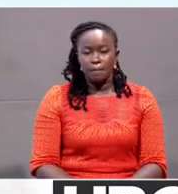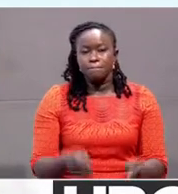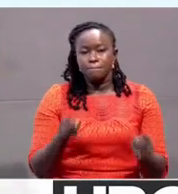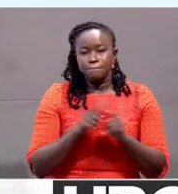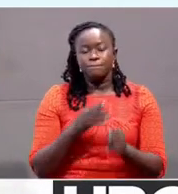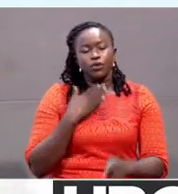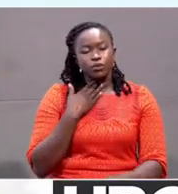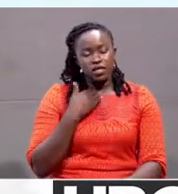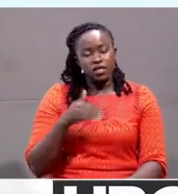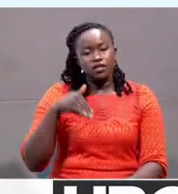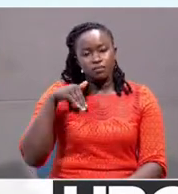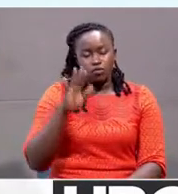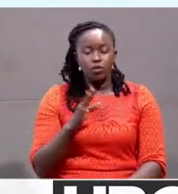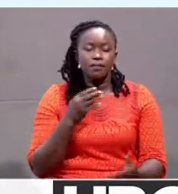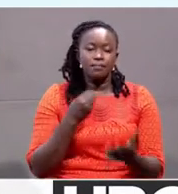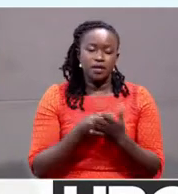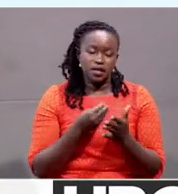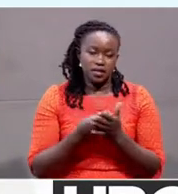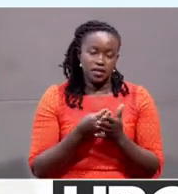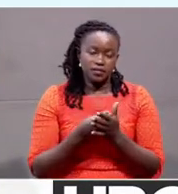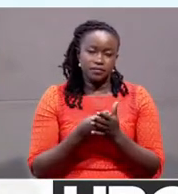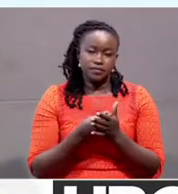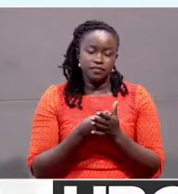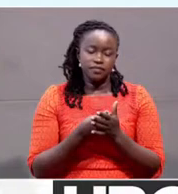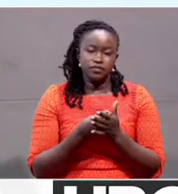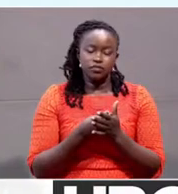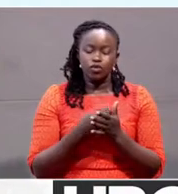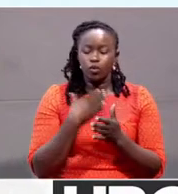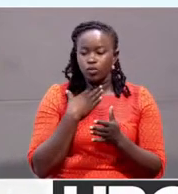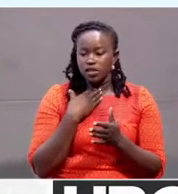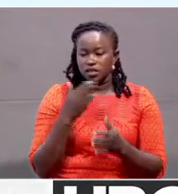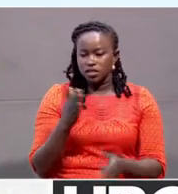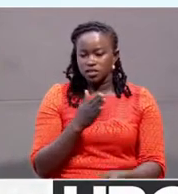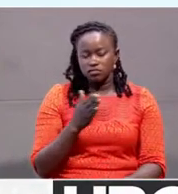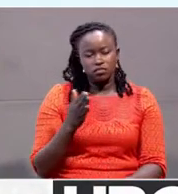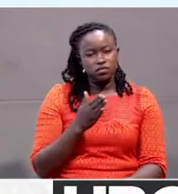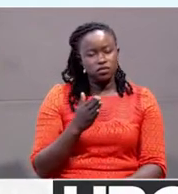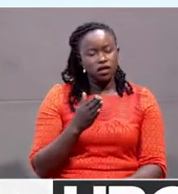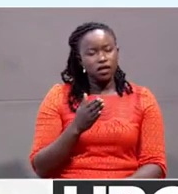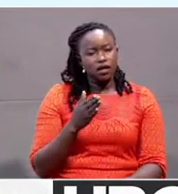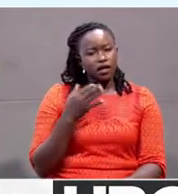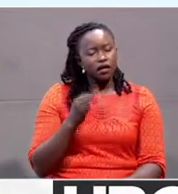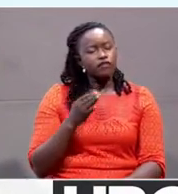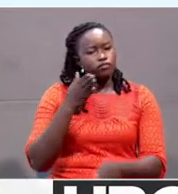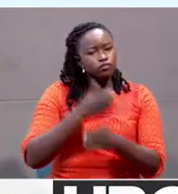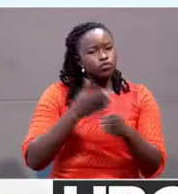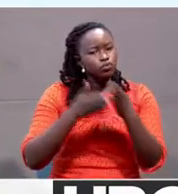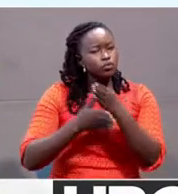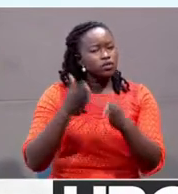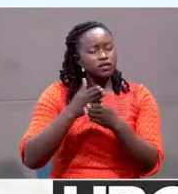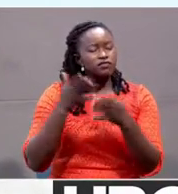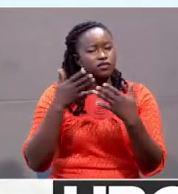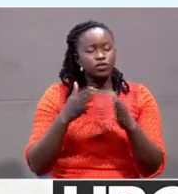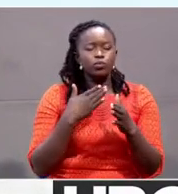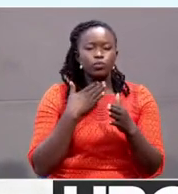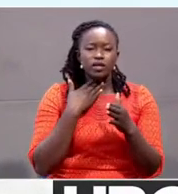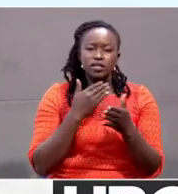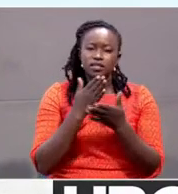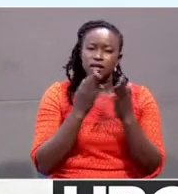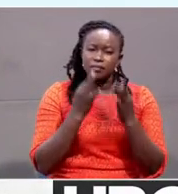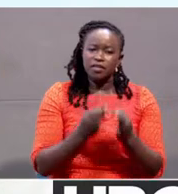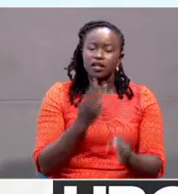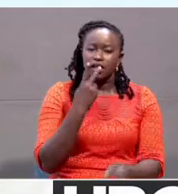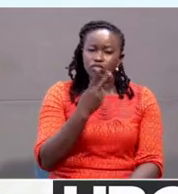and more money. To tune of, to complete it, we need more, or something like